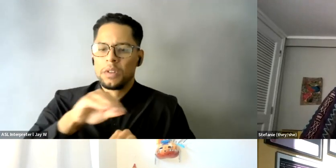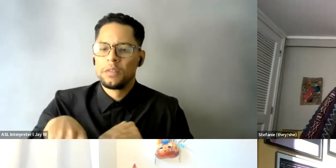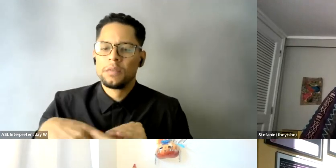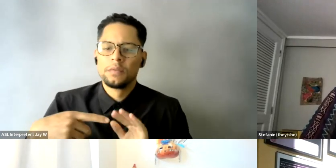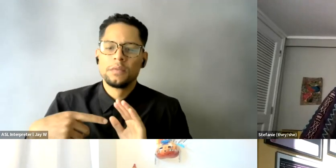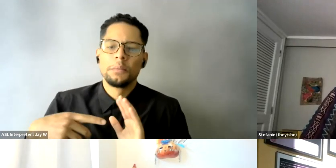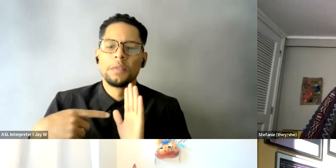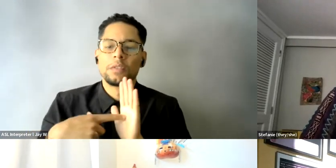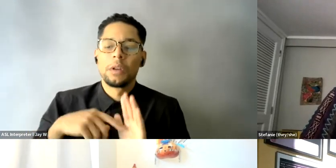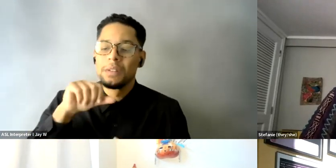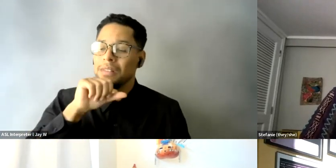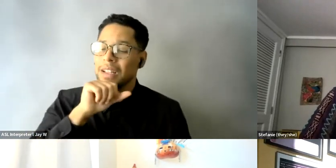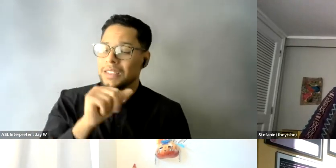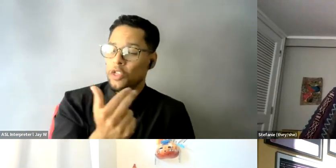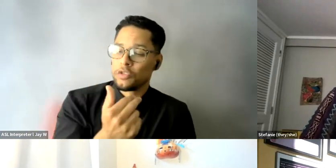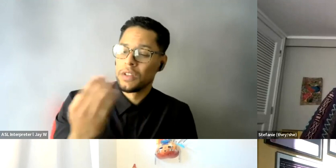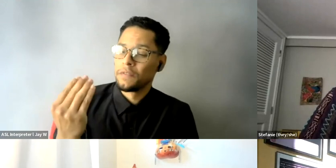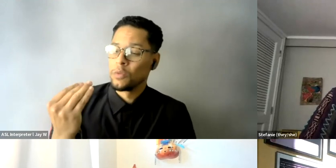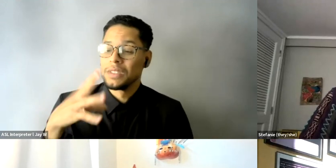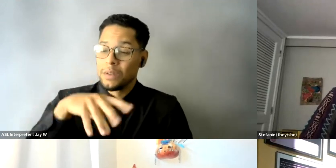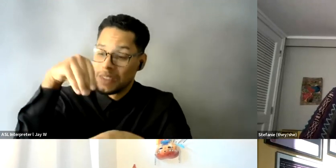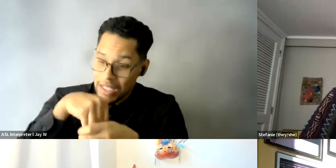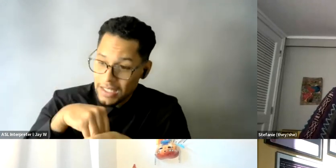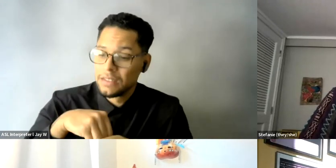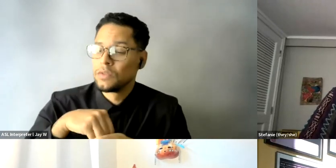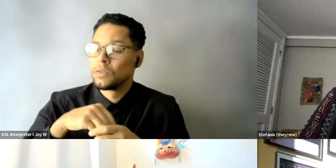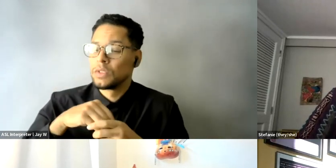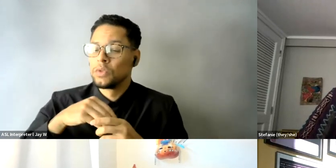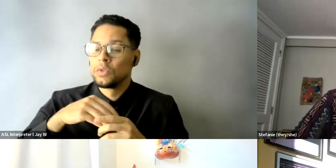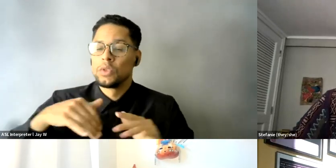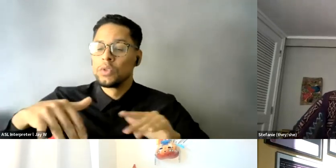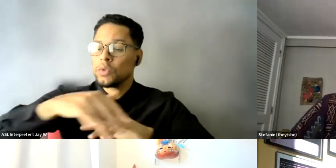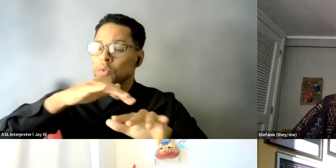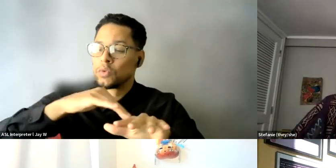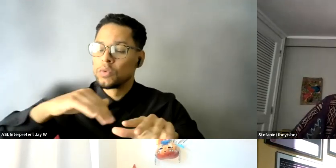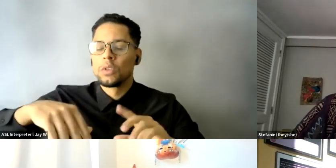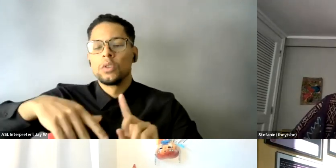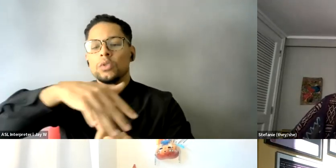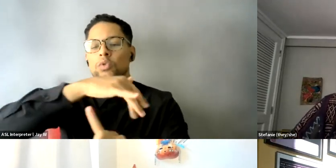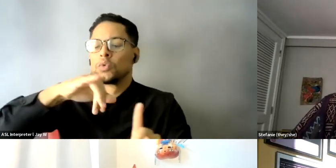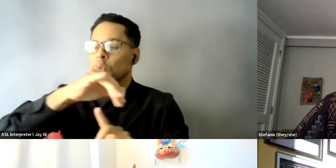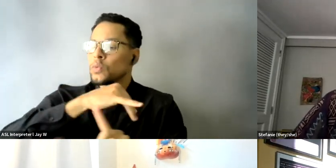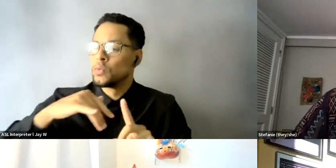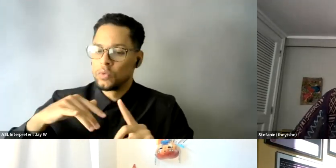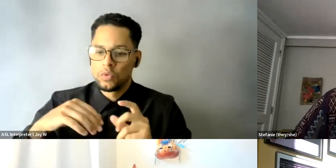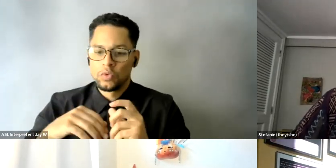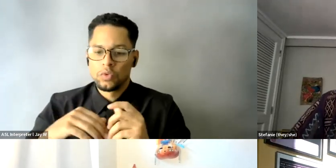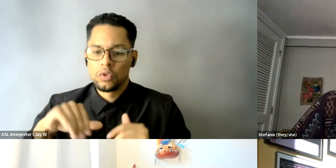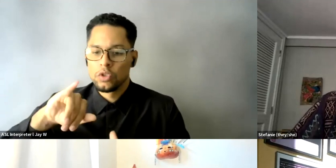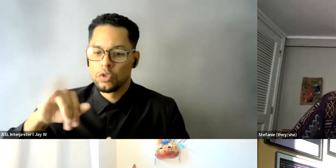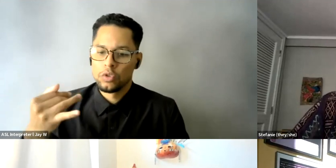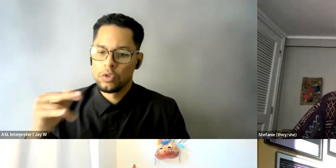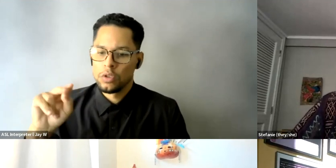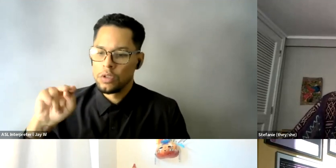14 years old, I was engaged in social justice activism, you know? And so like, I feel like one